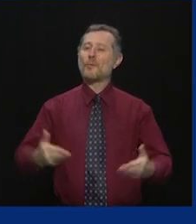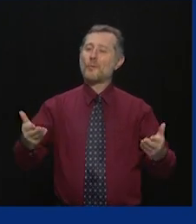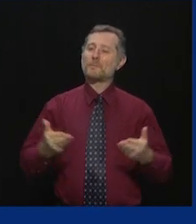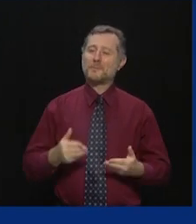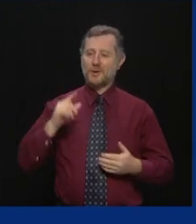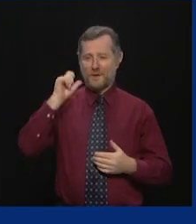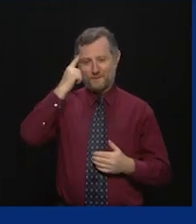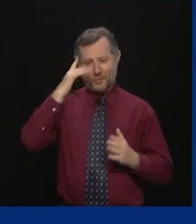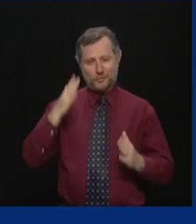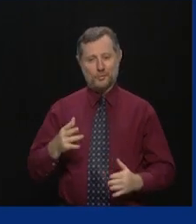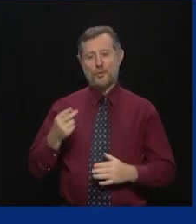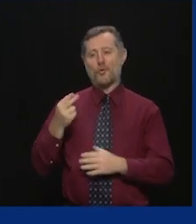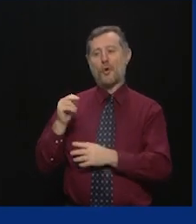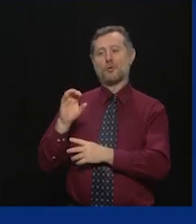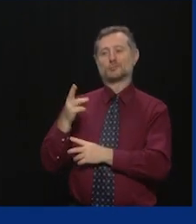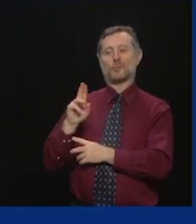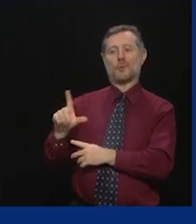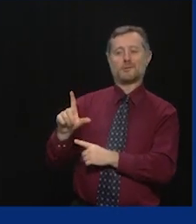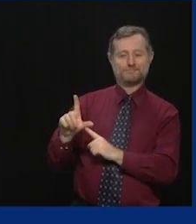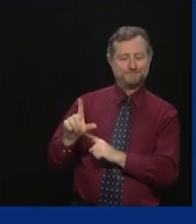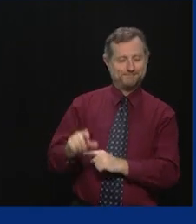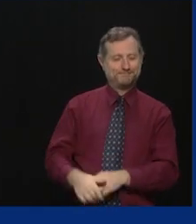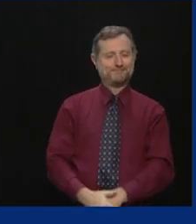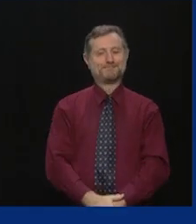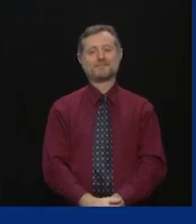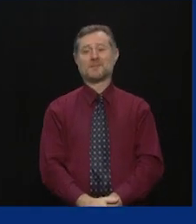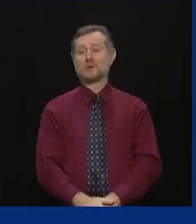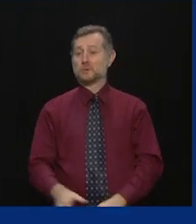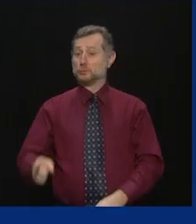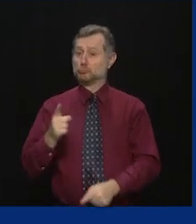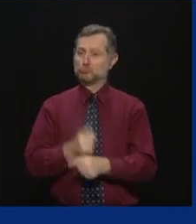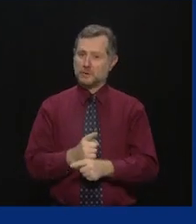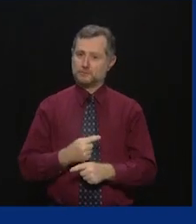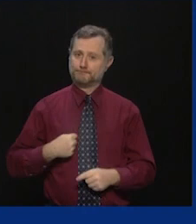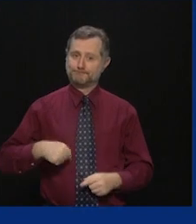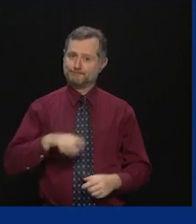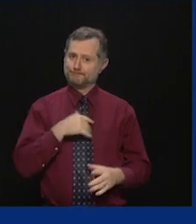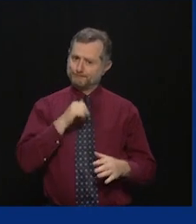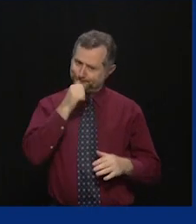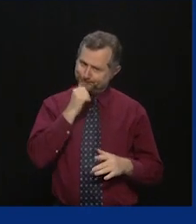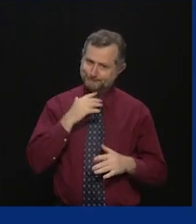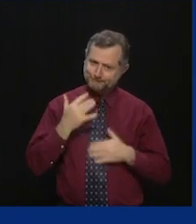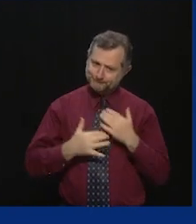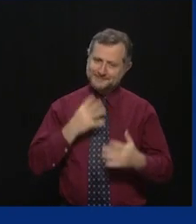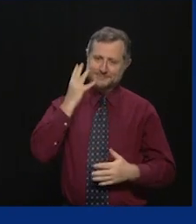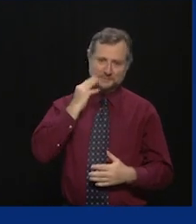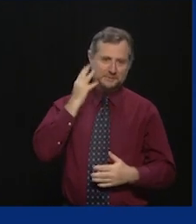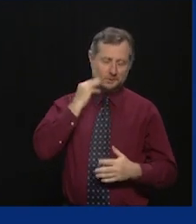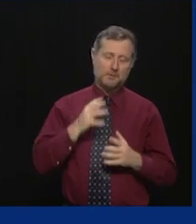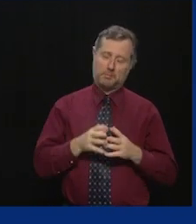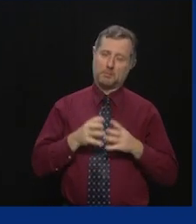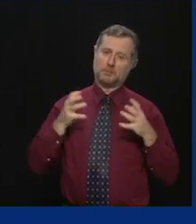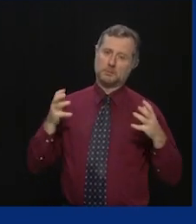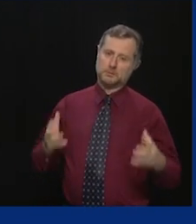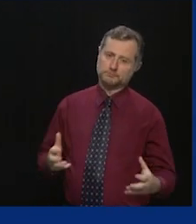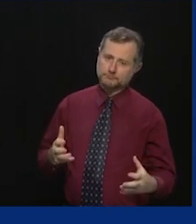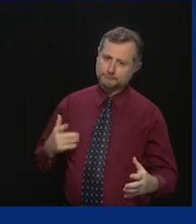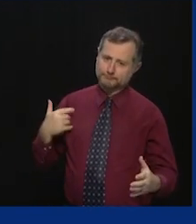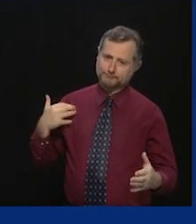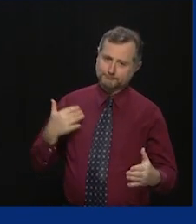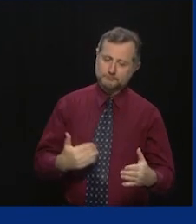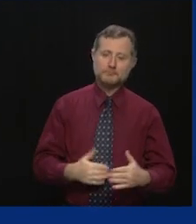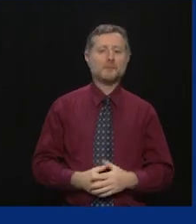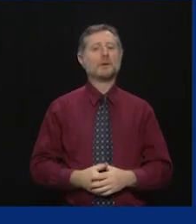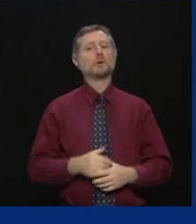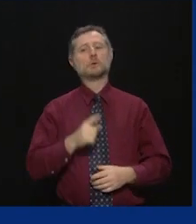Hochul. You're absolutely right. We've gone through a lot in the last year and a half, and it has just been really